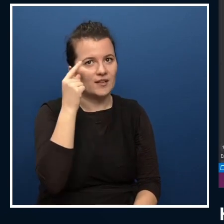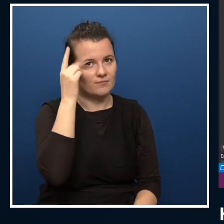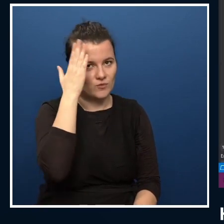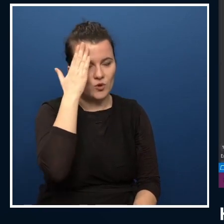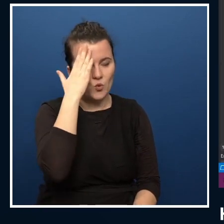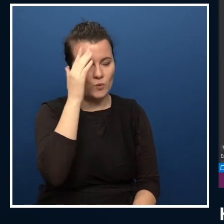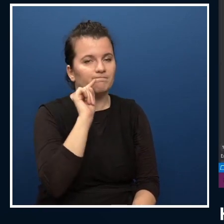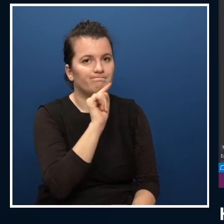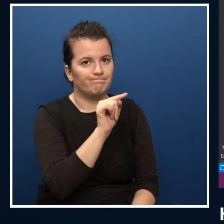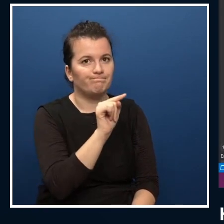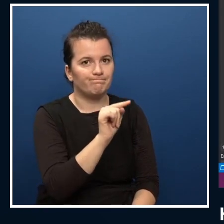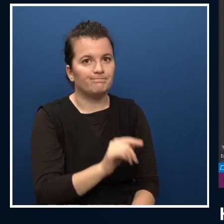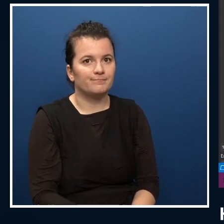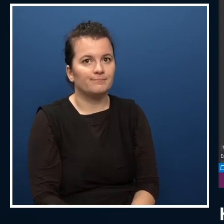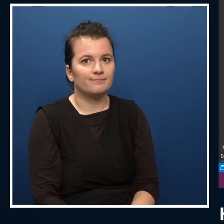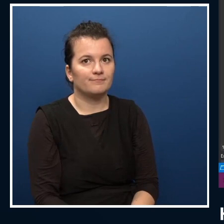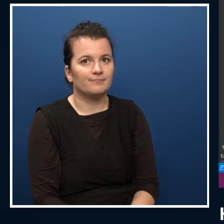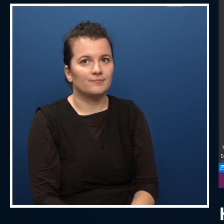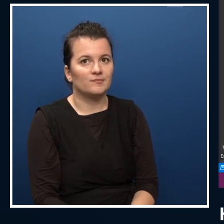Startup.